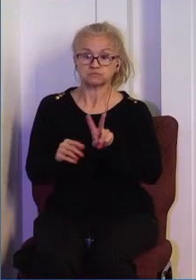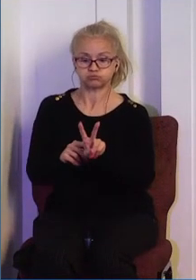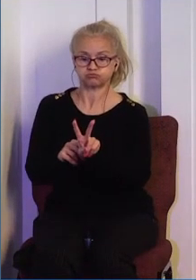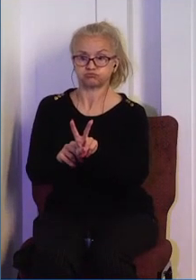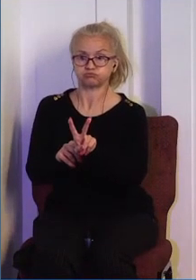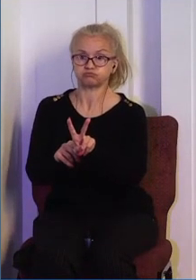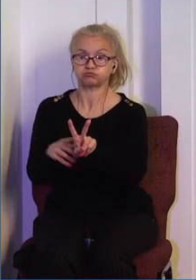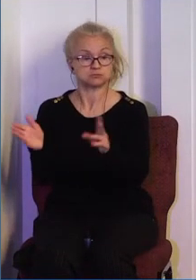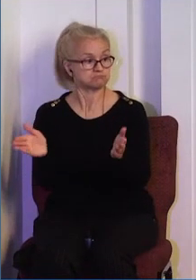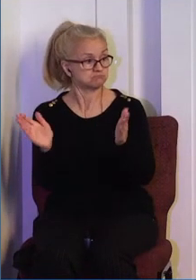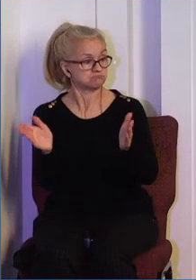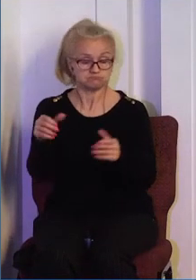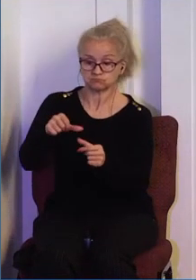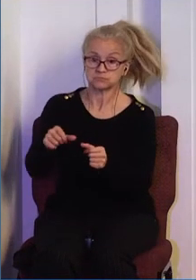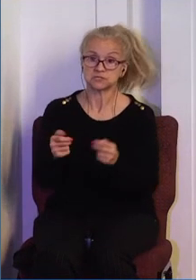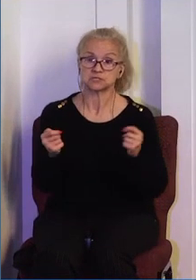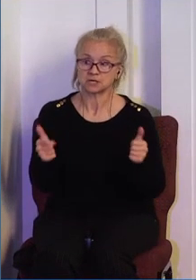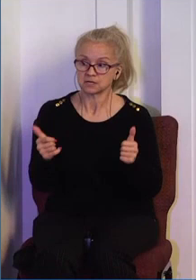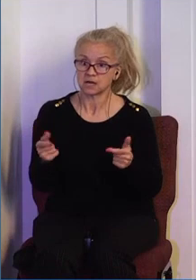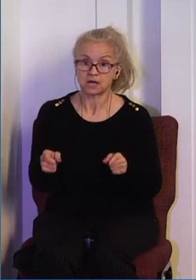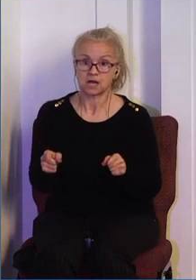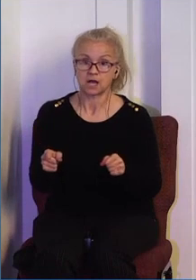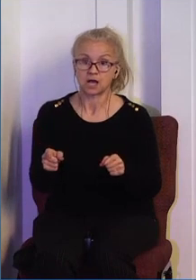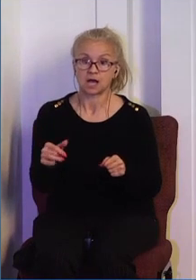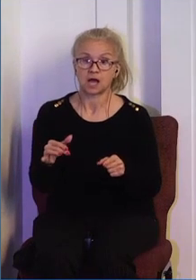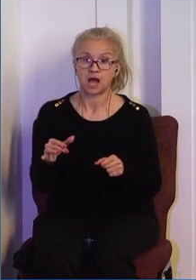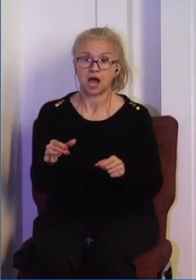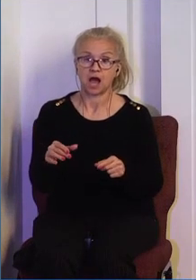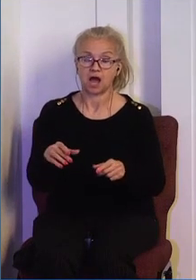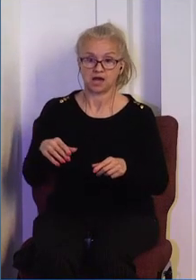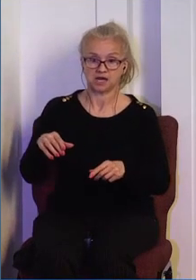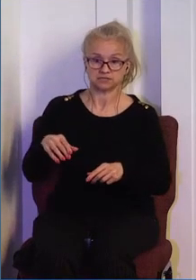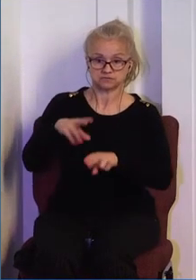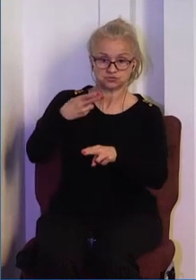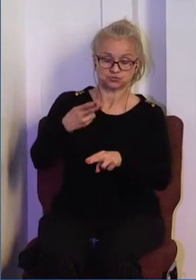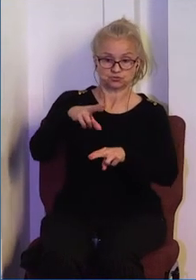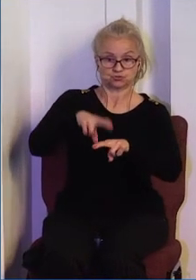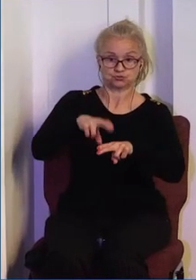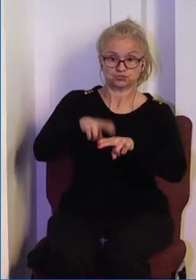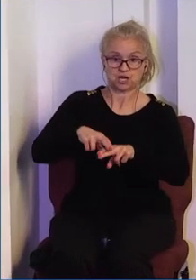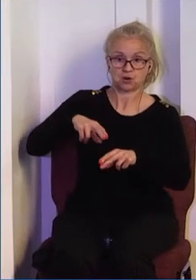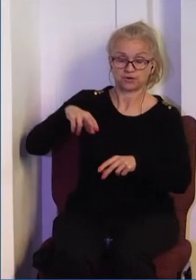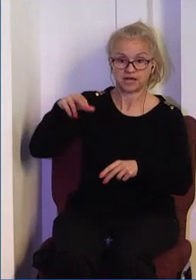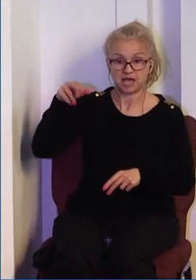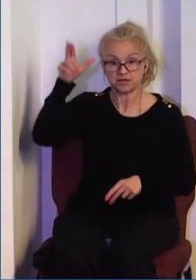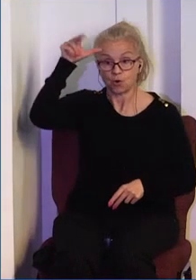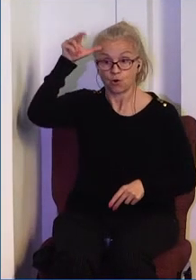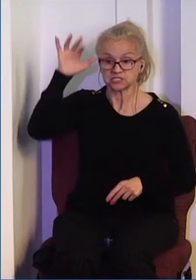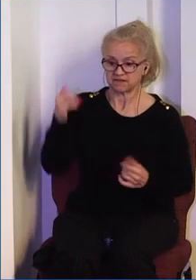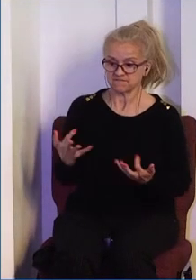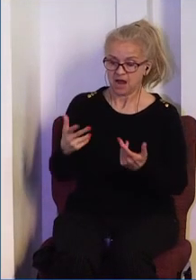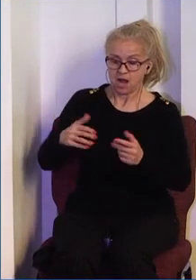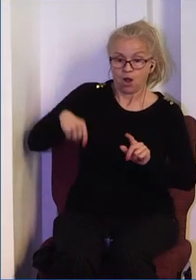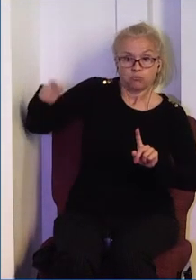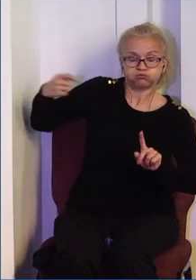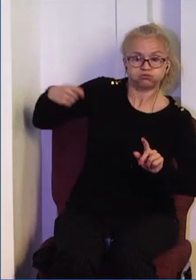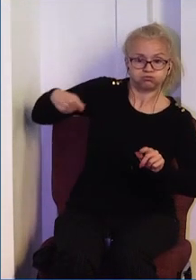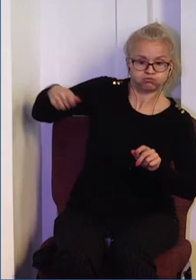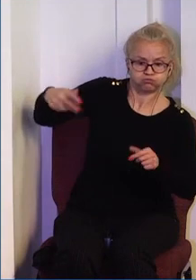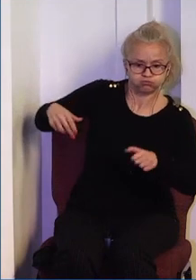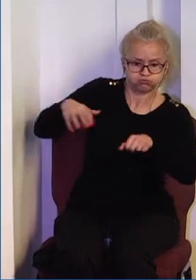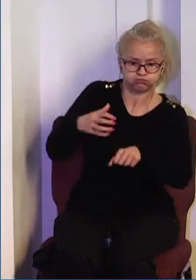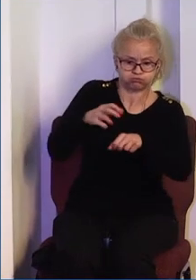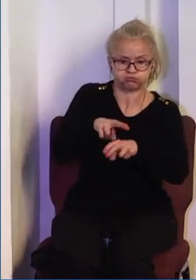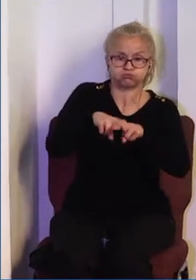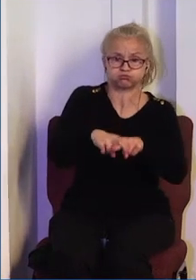and talking. Suddenly, a chariot and horses of fire came between them, and Elijah went